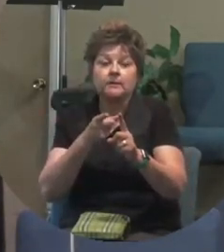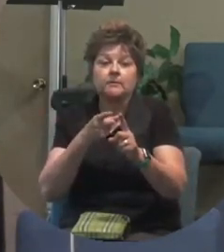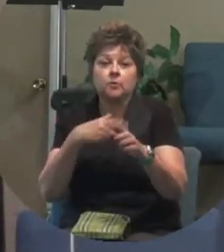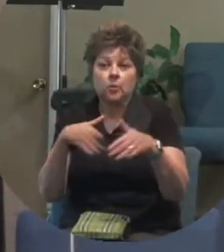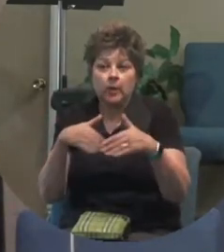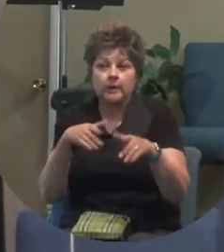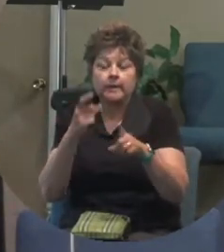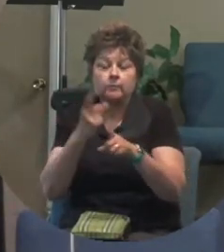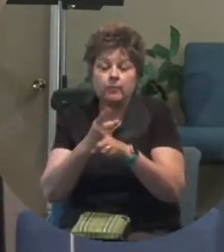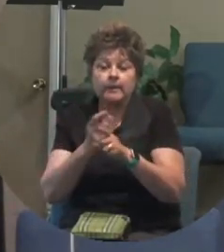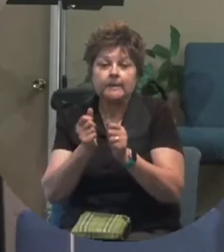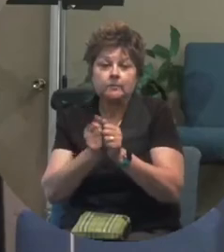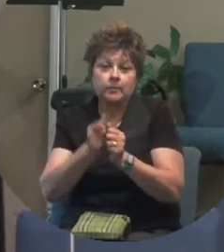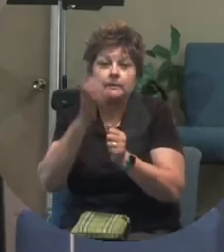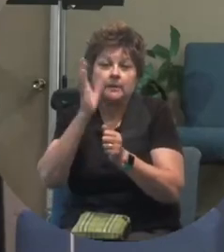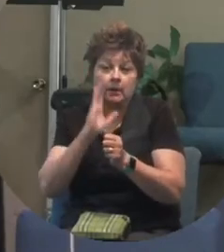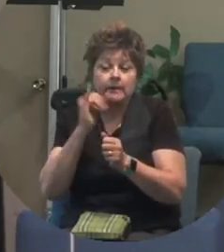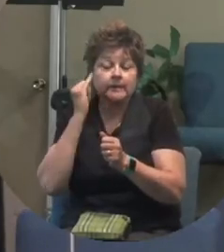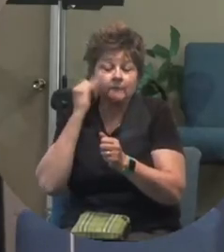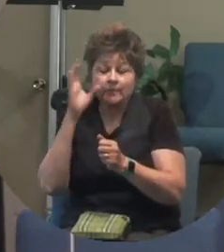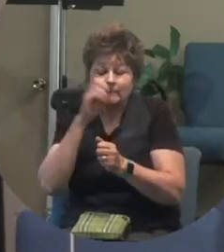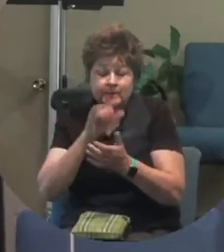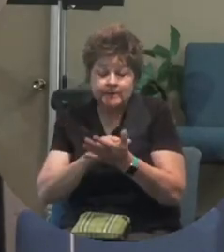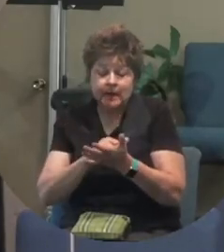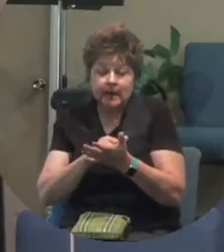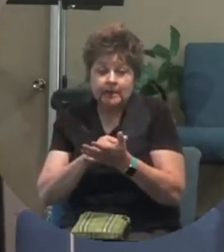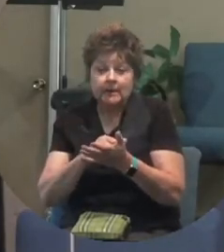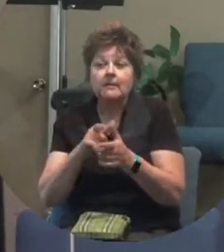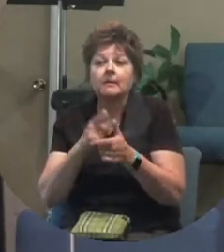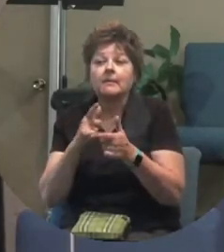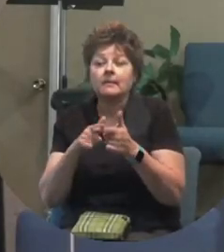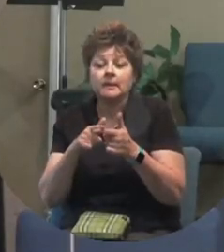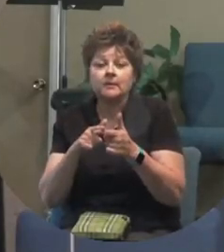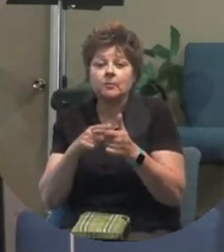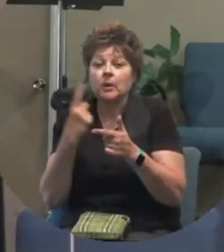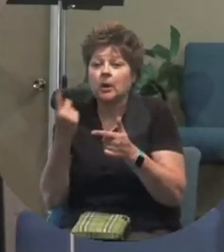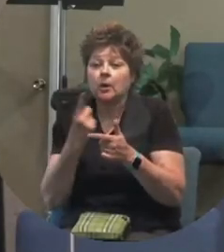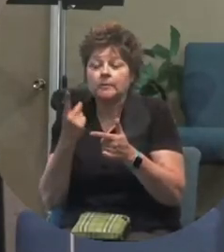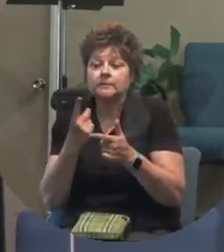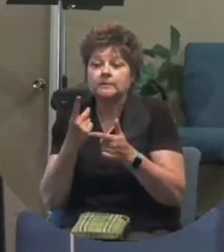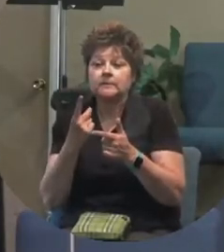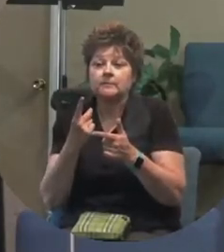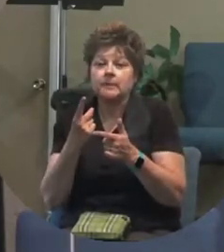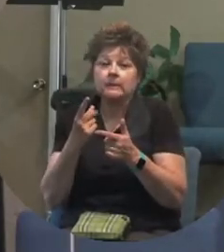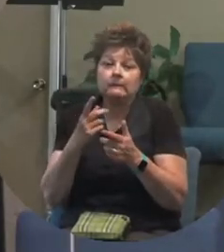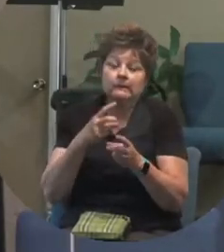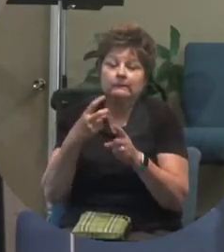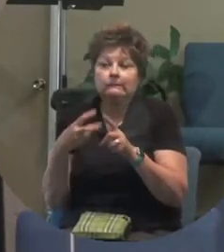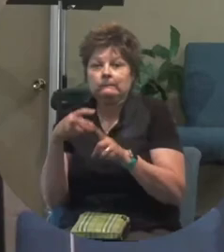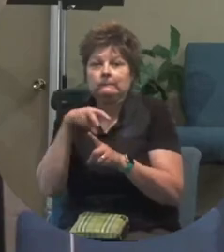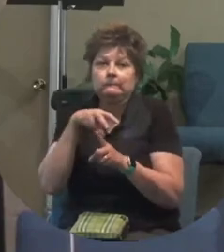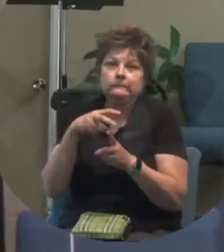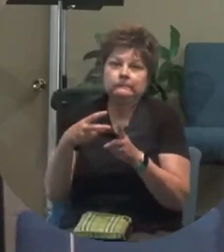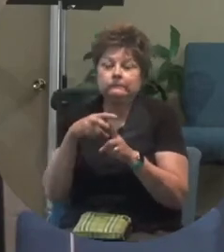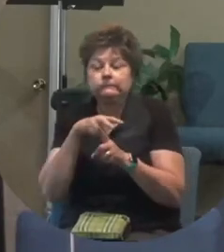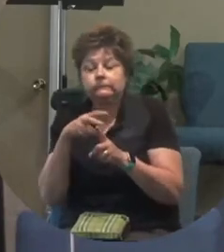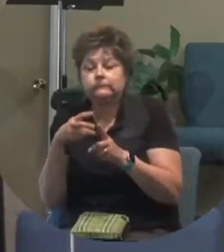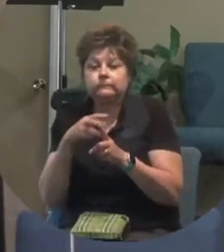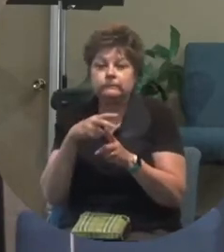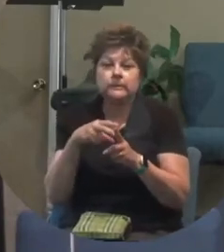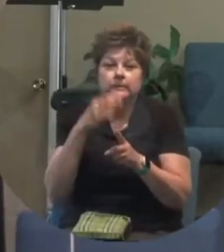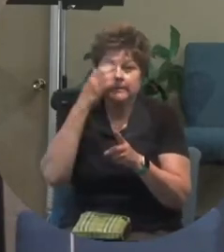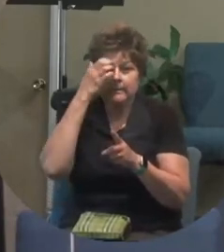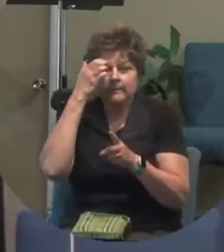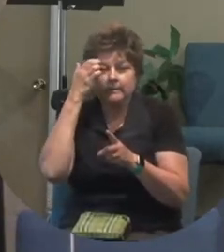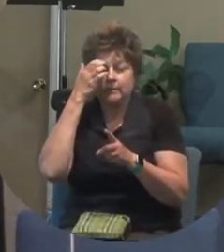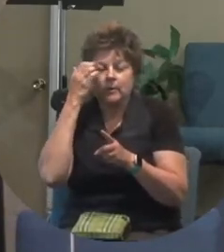God. And if we miss that, then we're always going to be faltering. We're always going to be teetering. We're always going to be